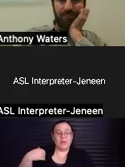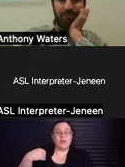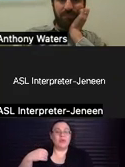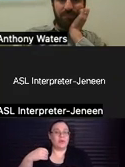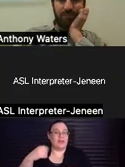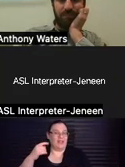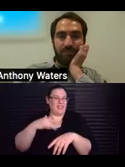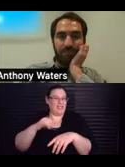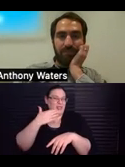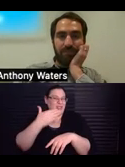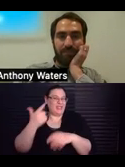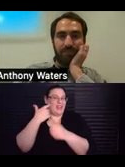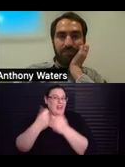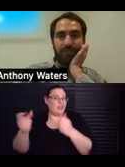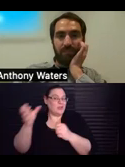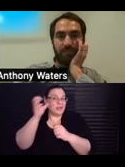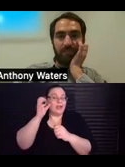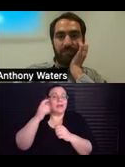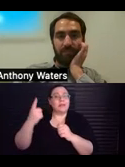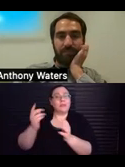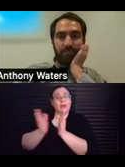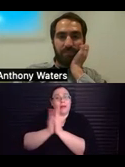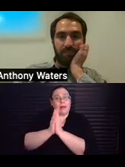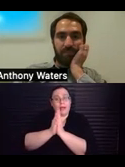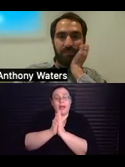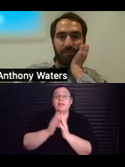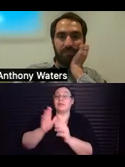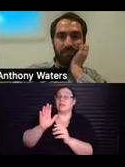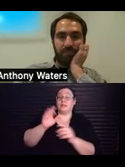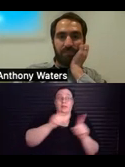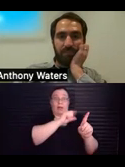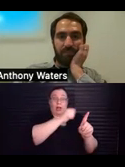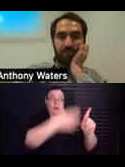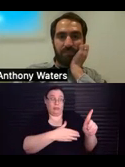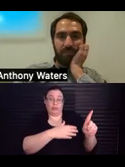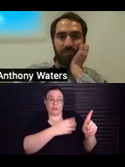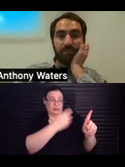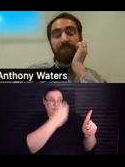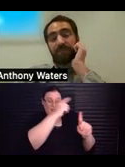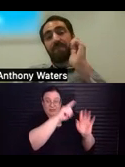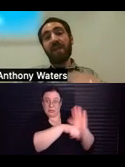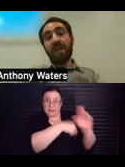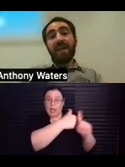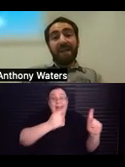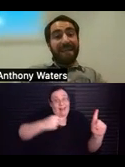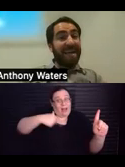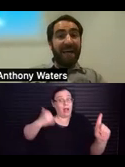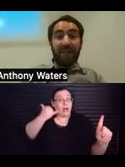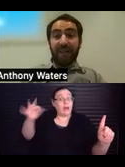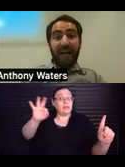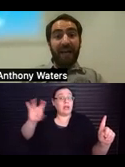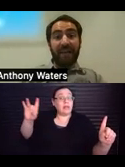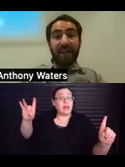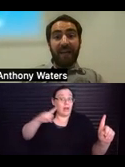good thing for everyone to hear. Someone asked if they can call 988 on behalf of someone else.